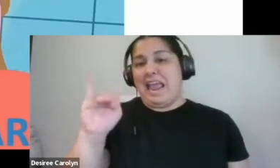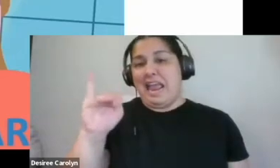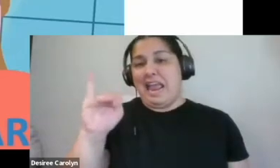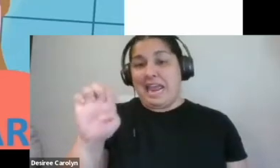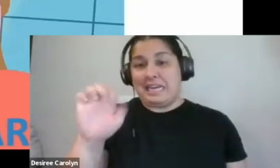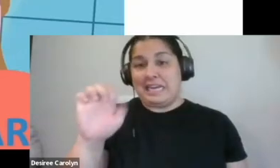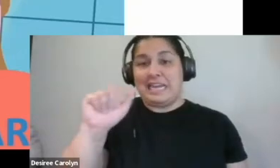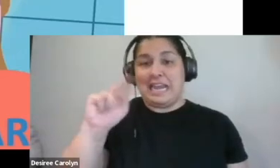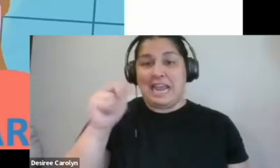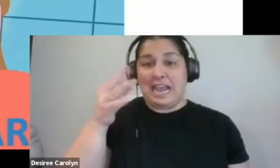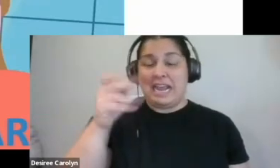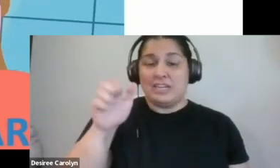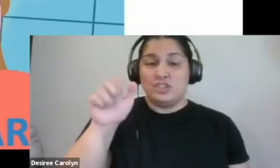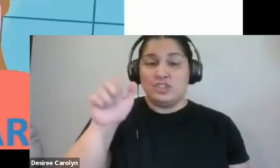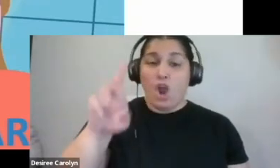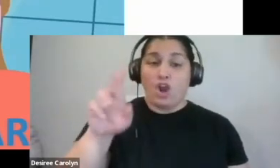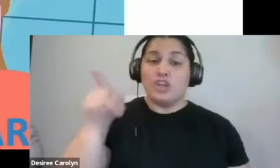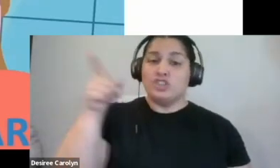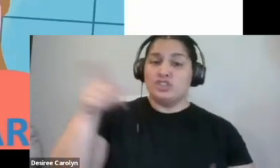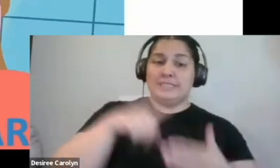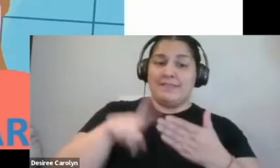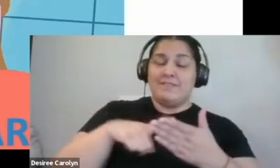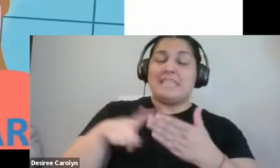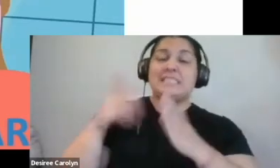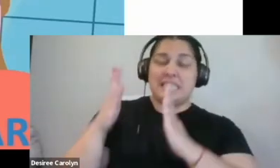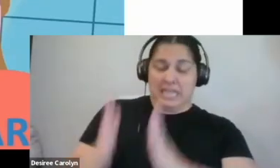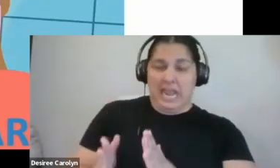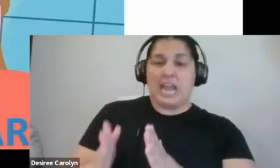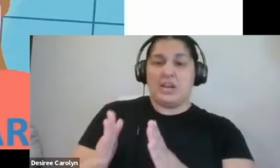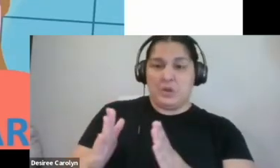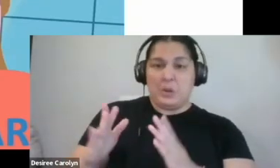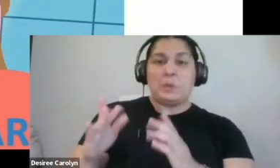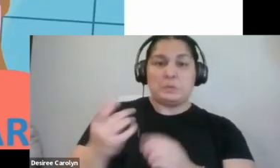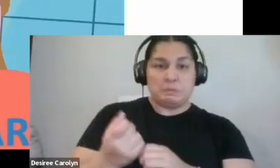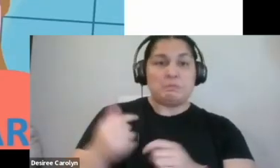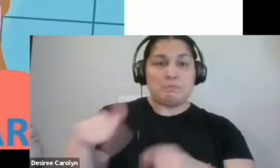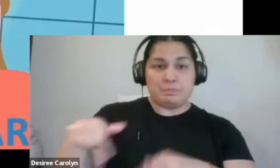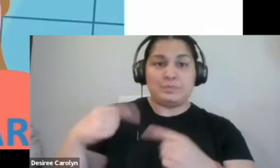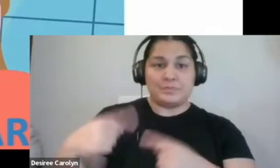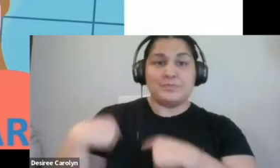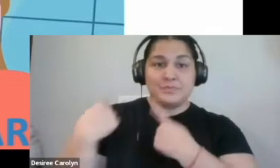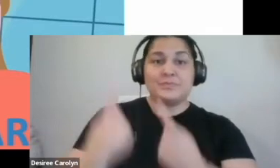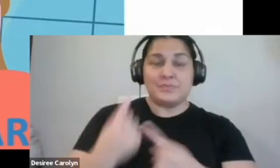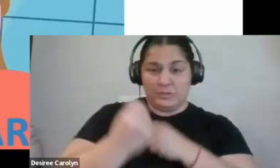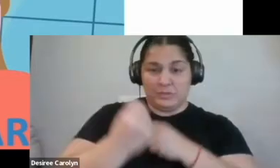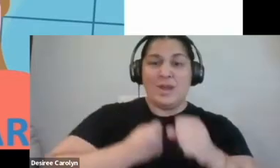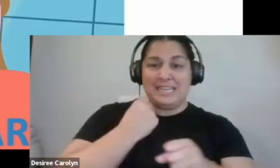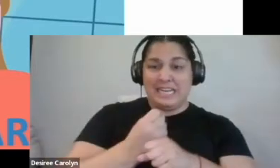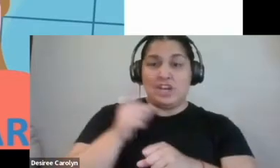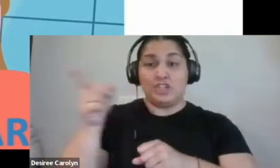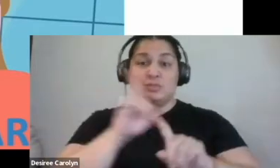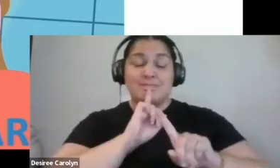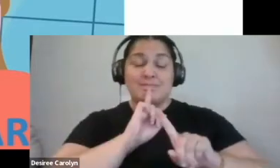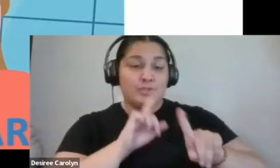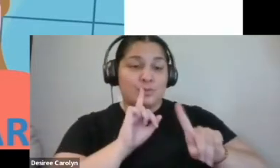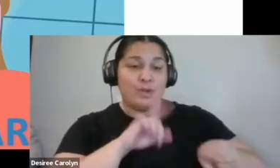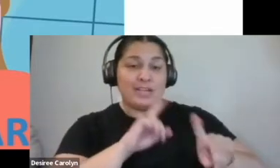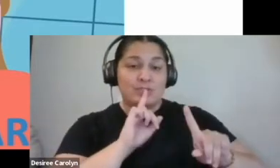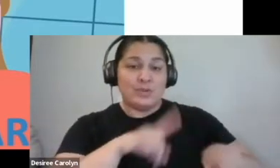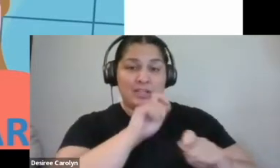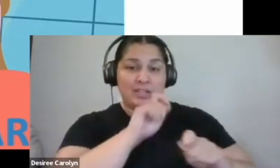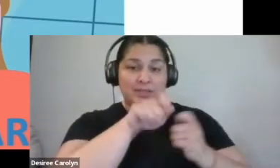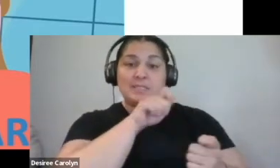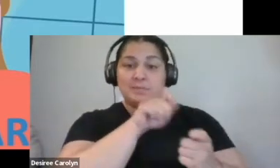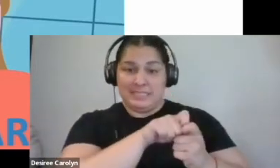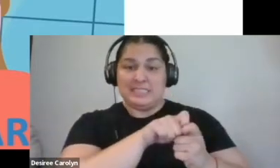Johns Hopkins, has been working over the last year to actually answer specific questions related to